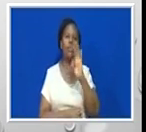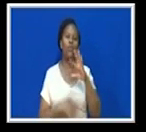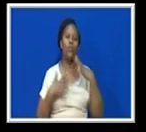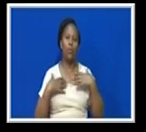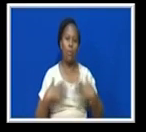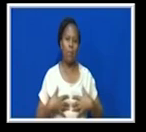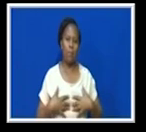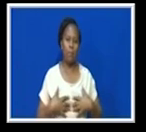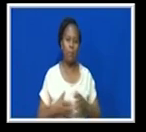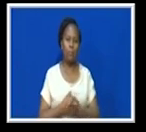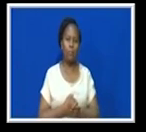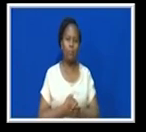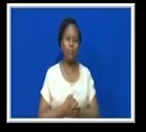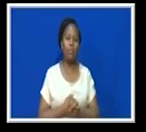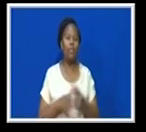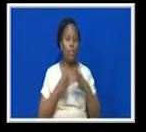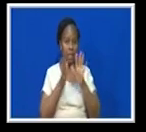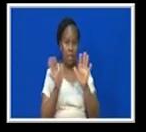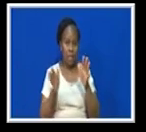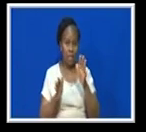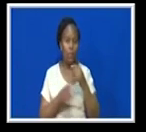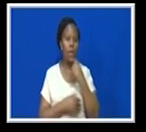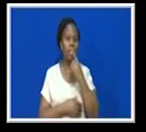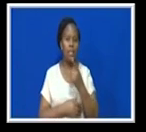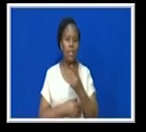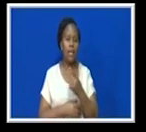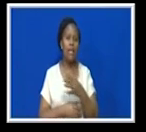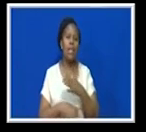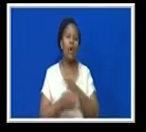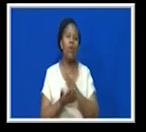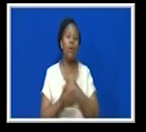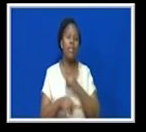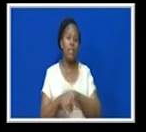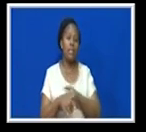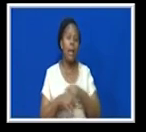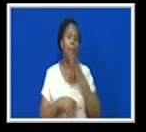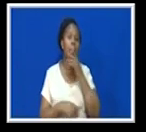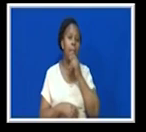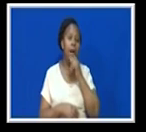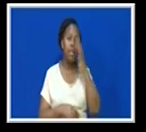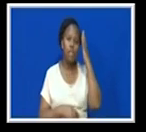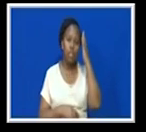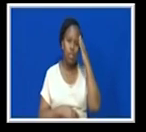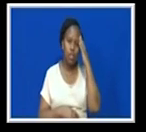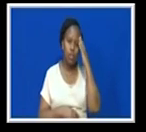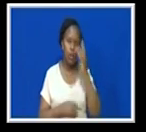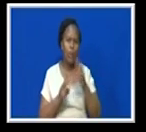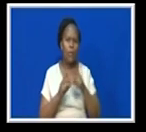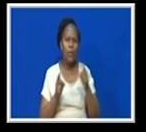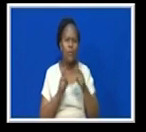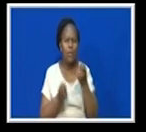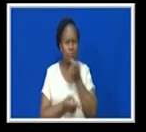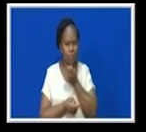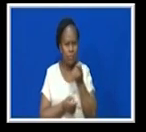beings. So generally we are saying there was a time that man knew very less